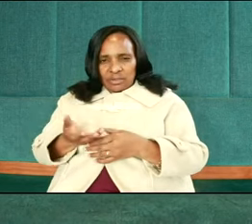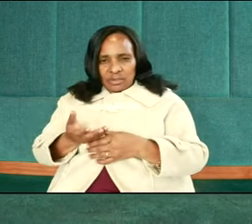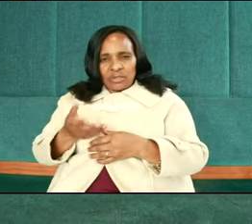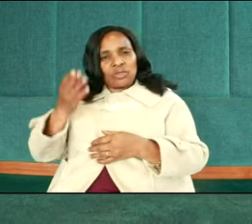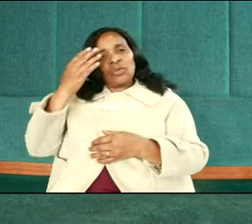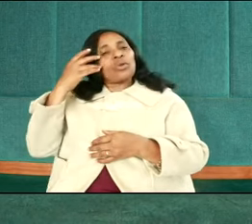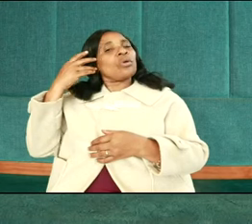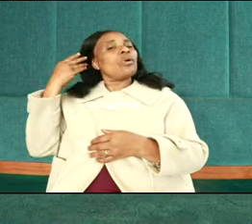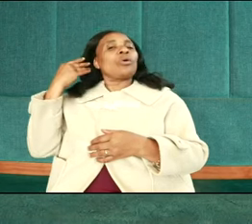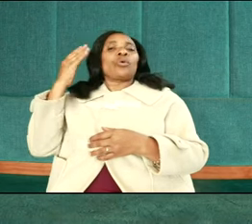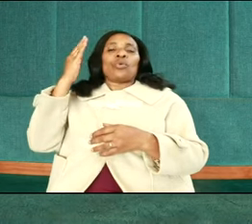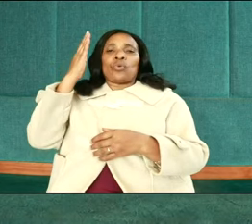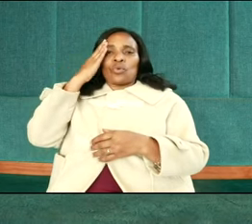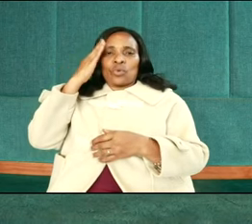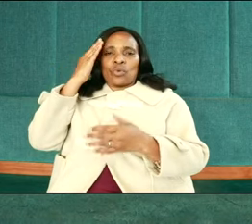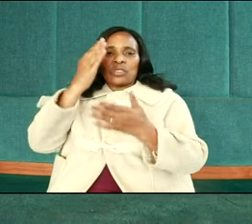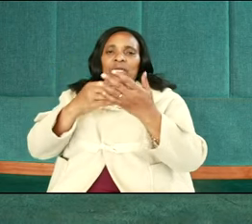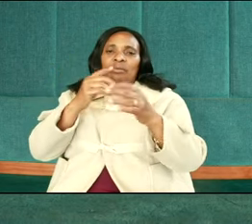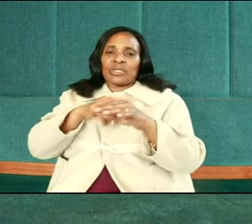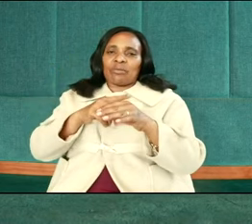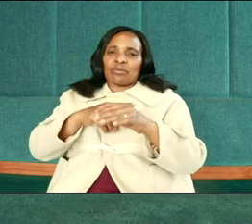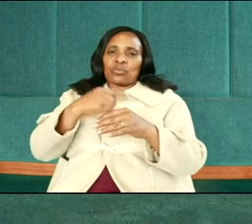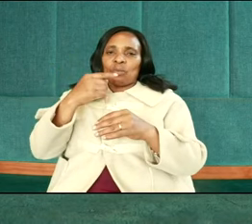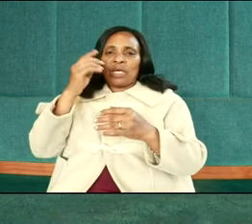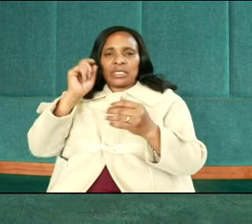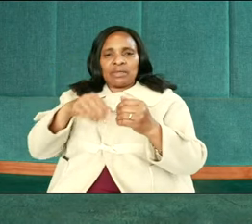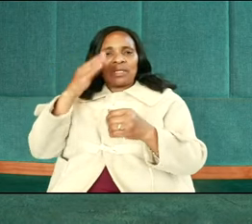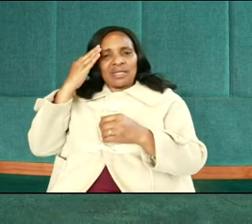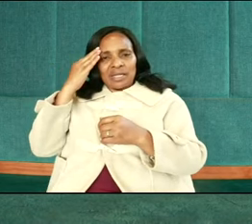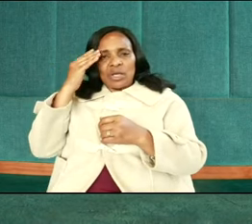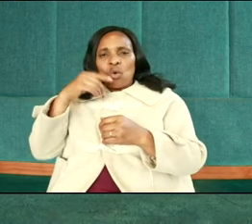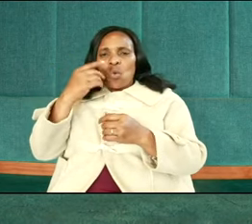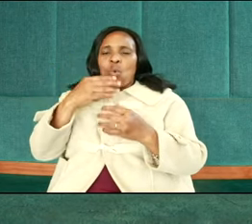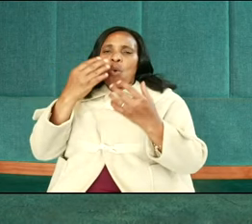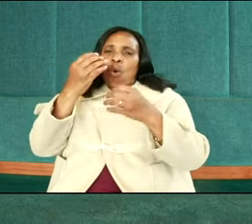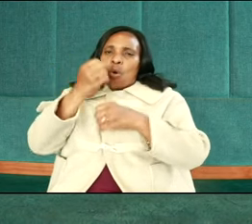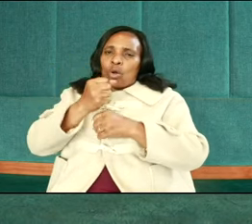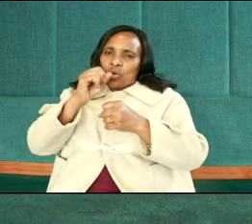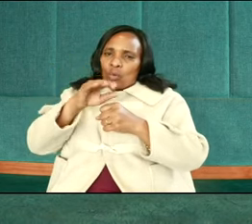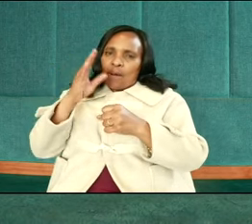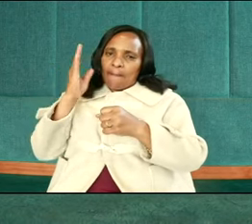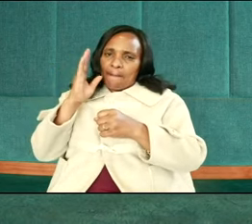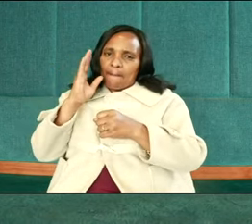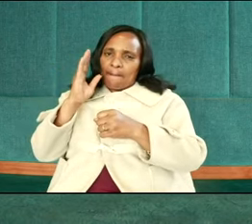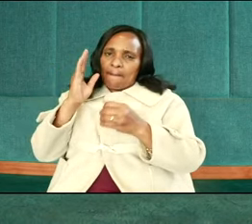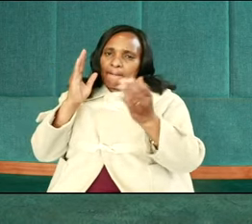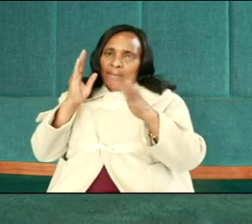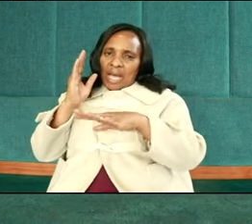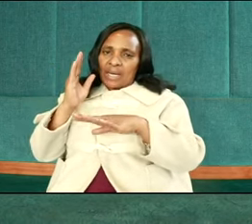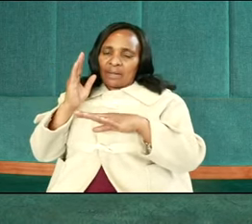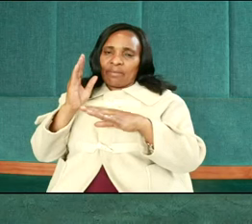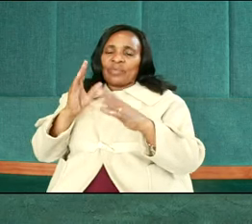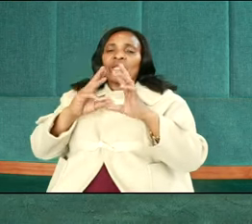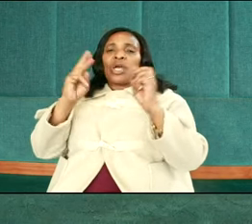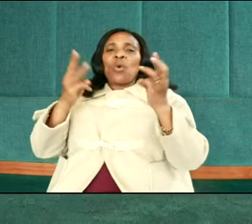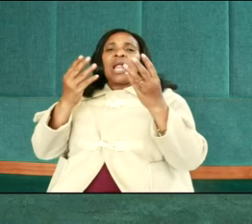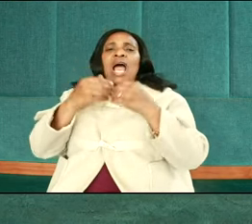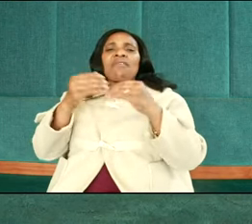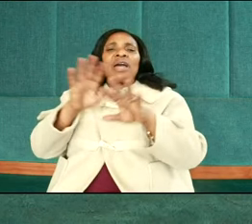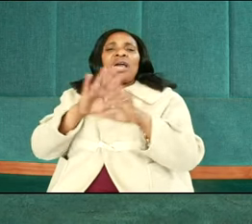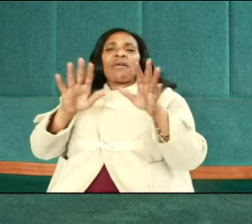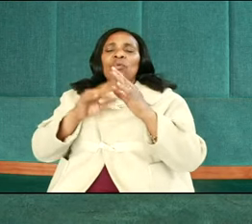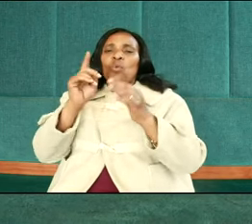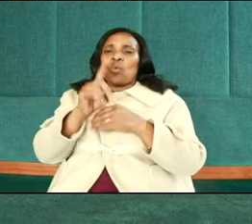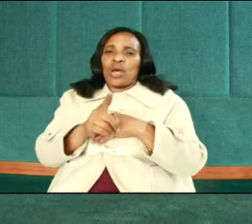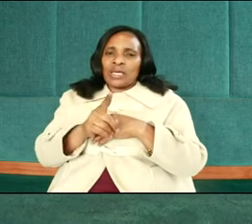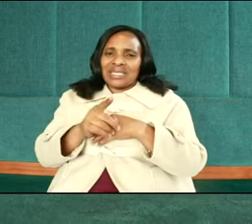know, sometimes you might think, who's got your back? You know, the world, you know, the world have everybody, you know, you say, oh, this is